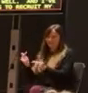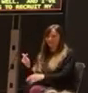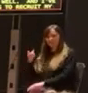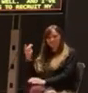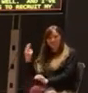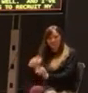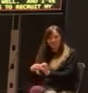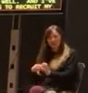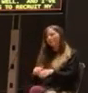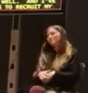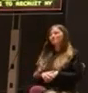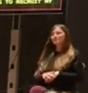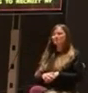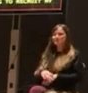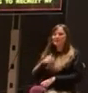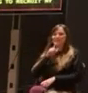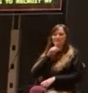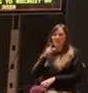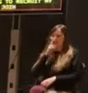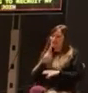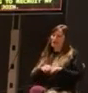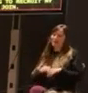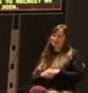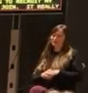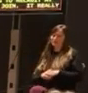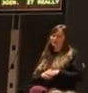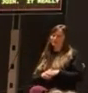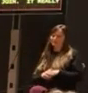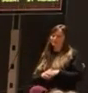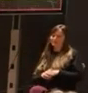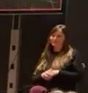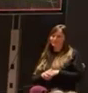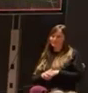to join. It really is fun.